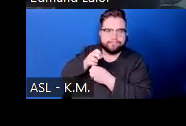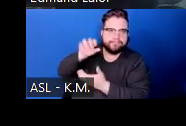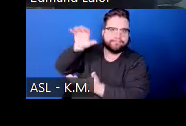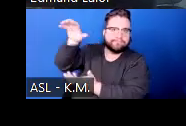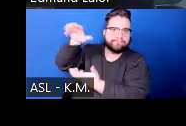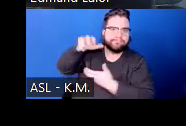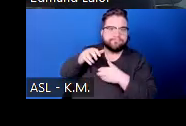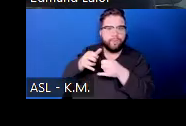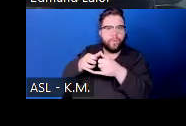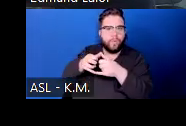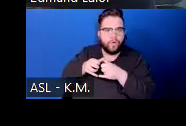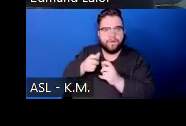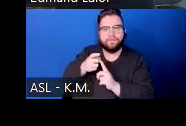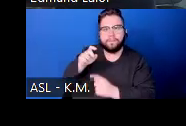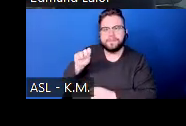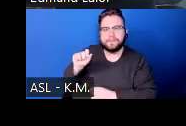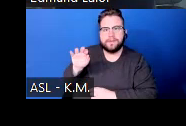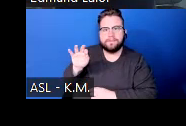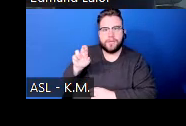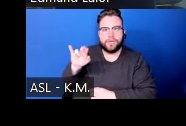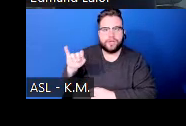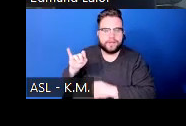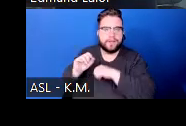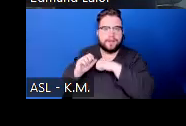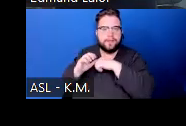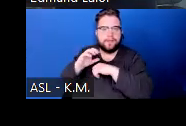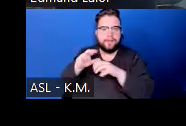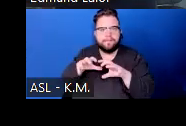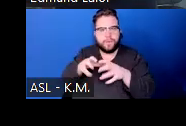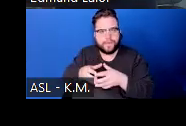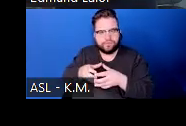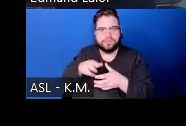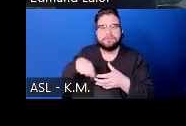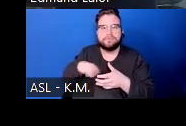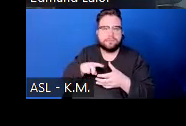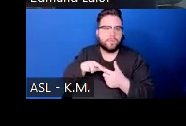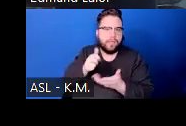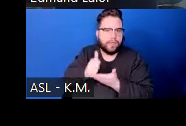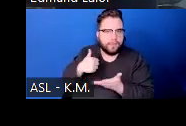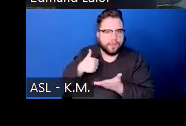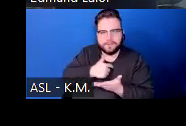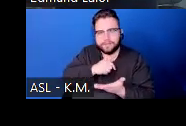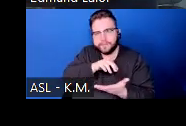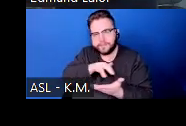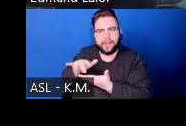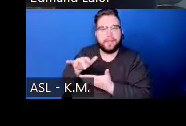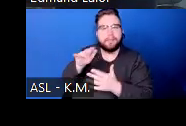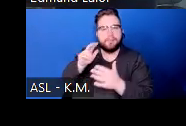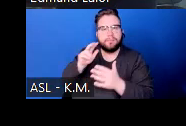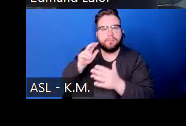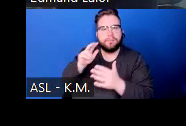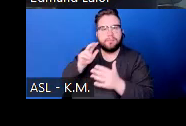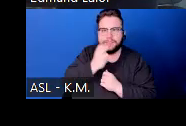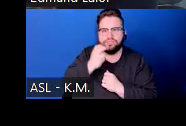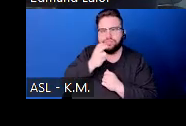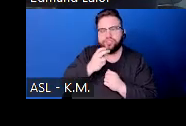an award by the Safari Foundation, the Simons Foundation, to start to investigate some of these questions about predictive speech processing in